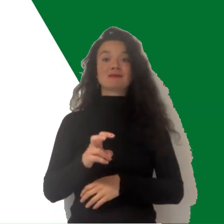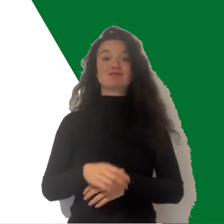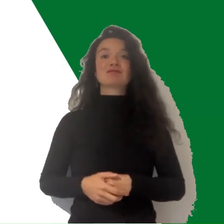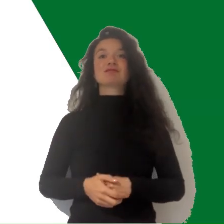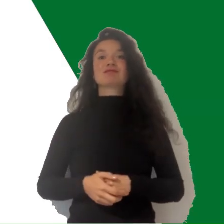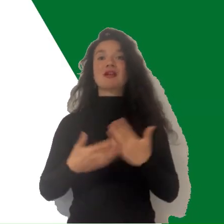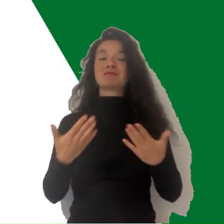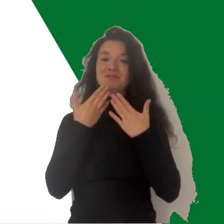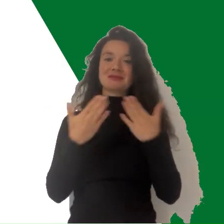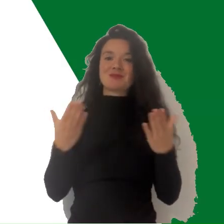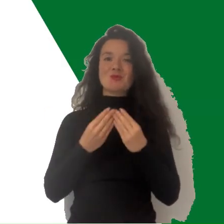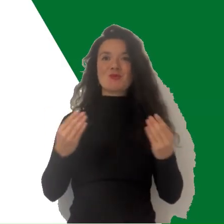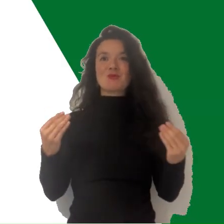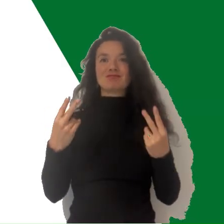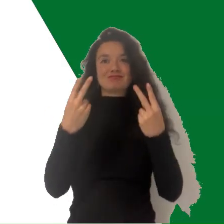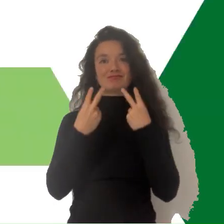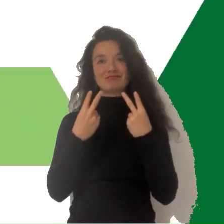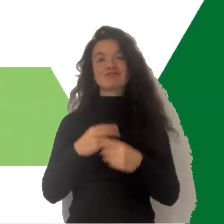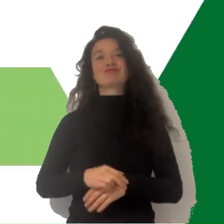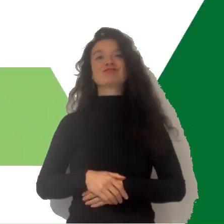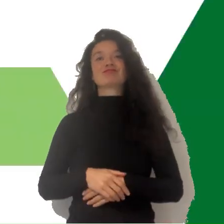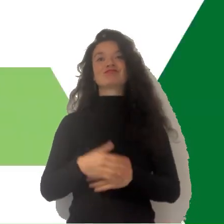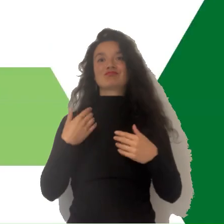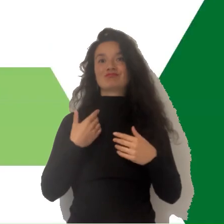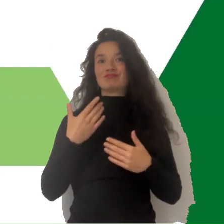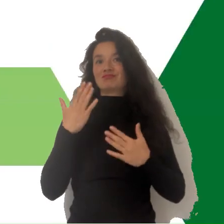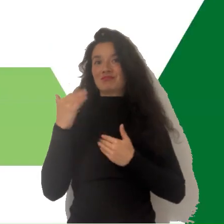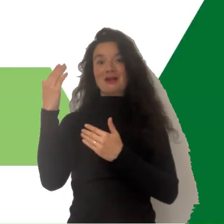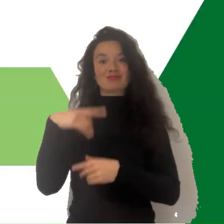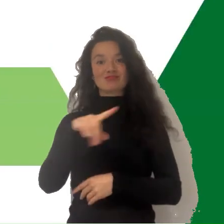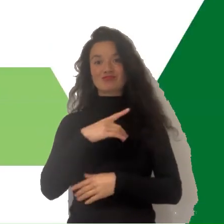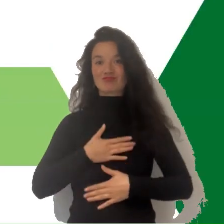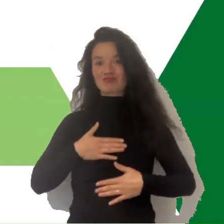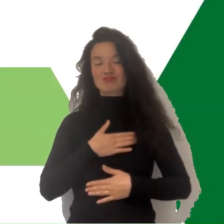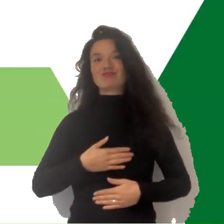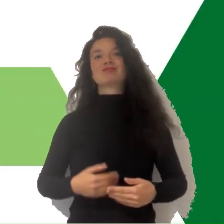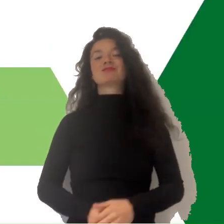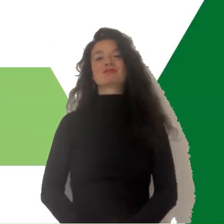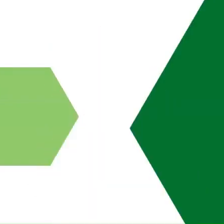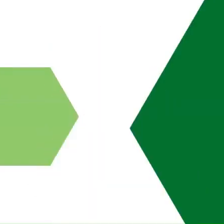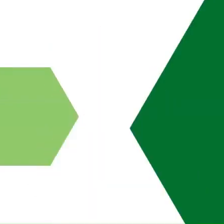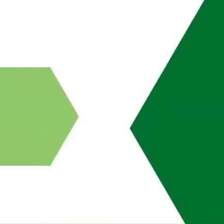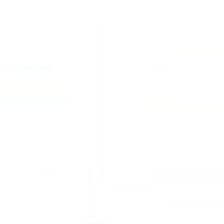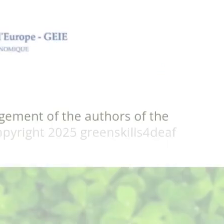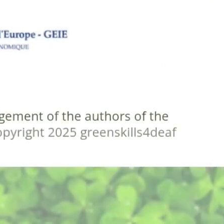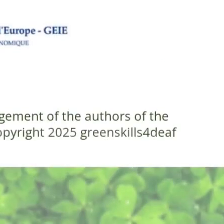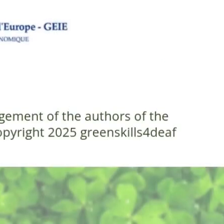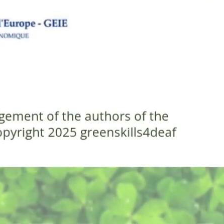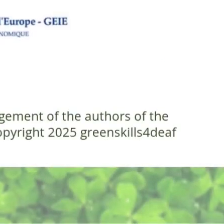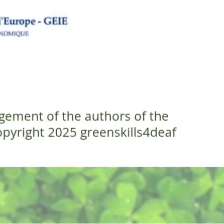and green skill examples. Thank you so much for watching this webinar. I hope you enjoyed.